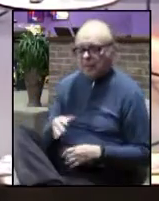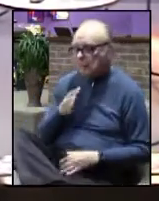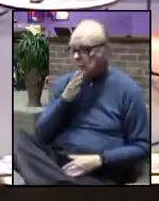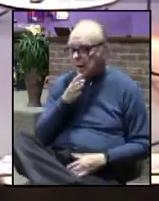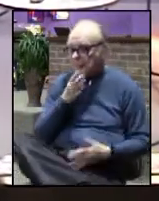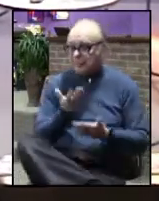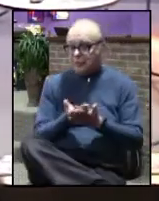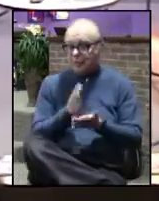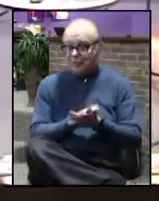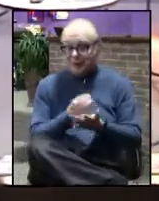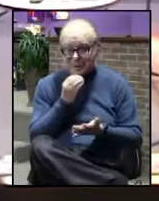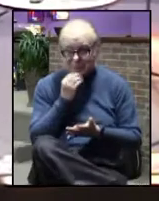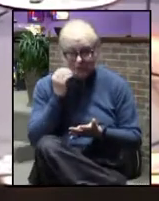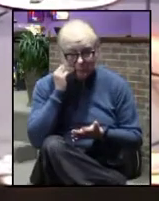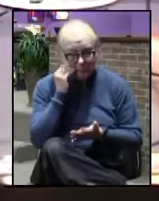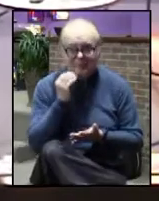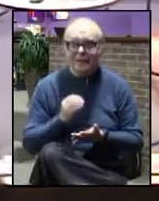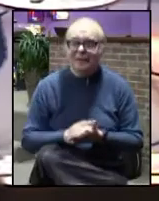cooking.